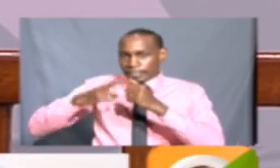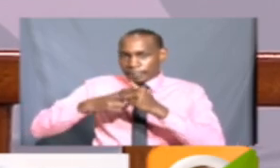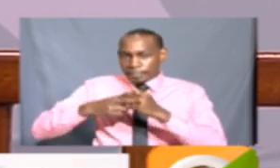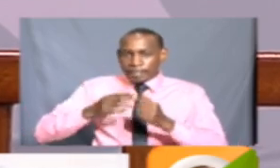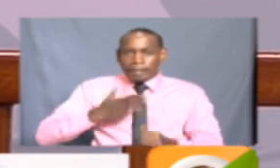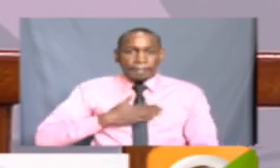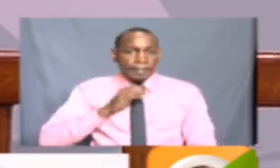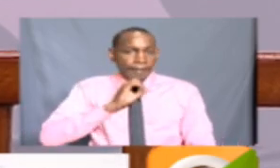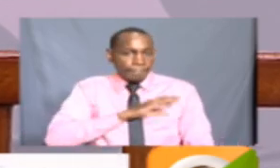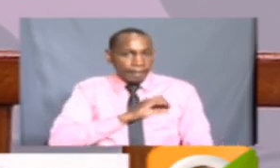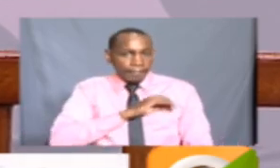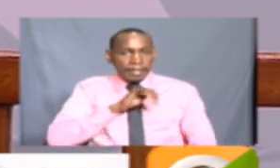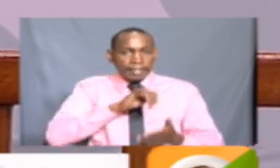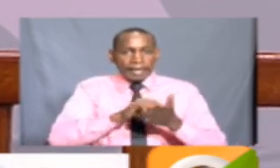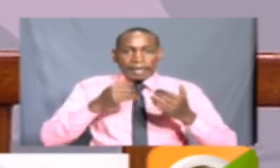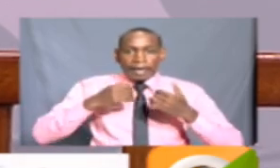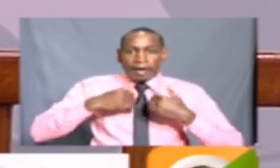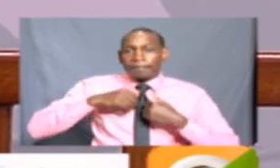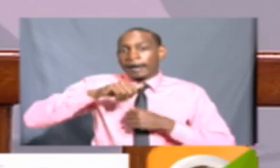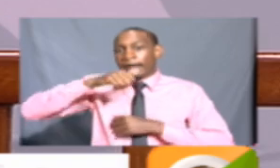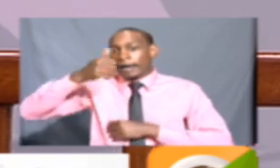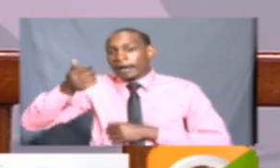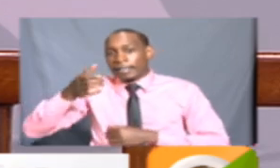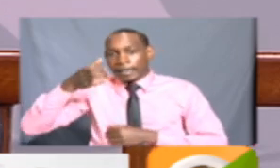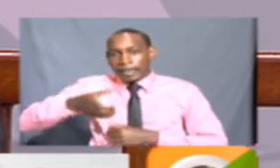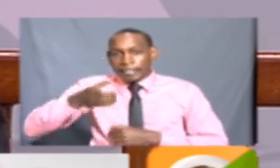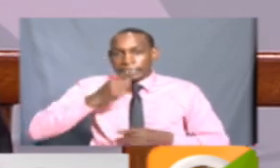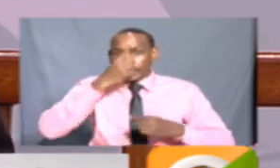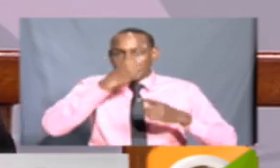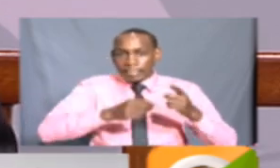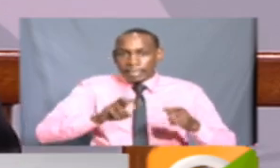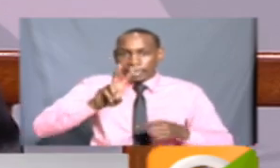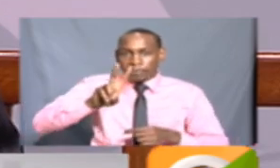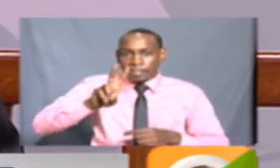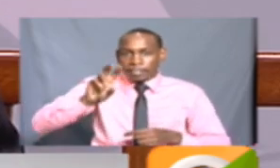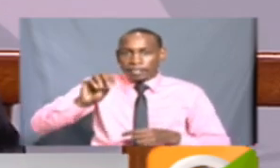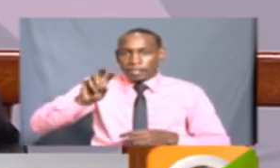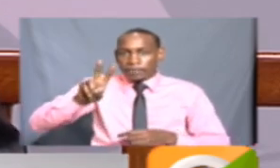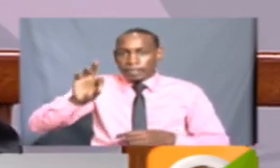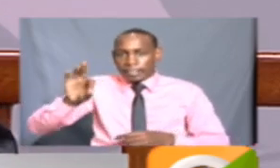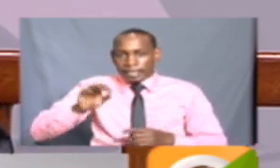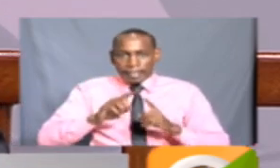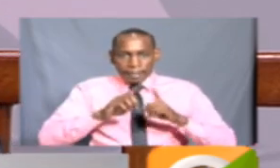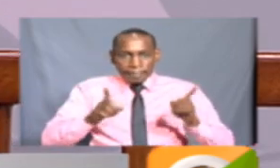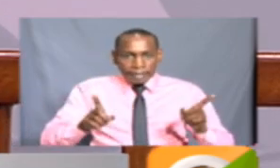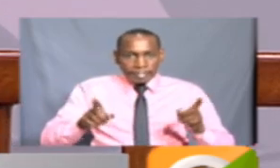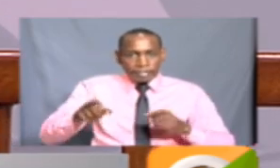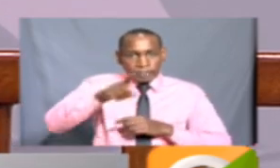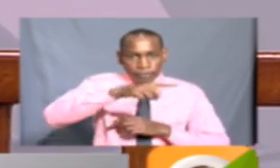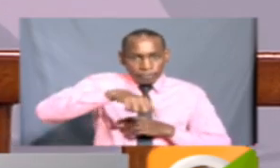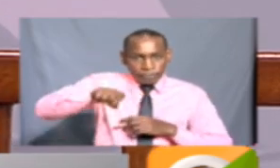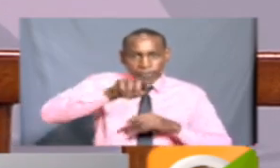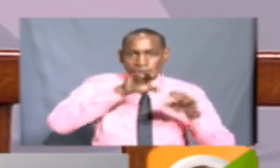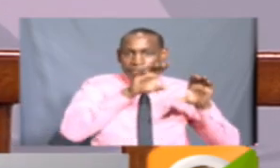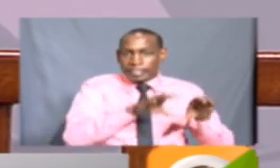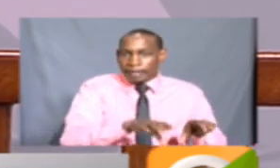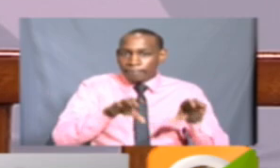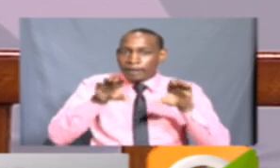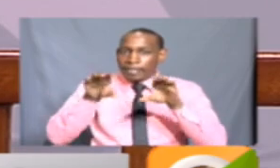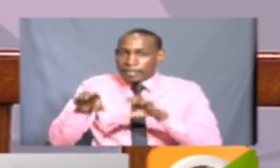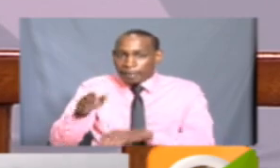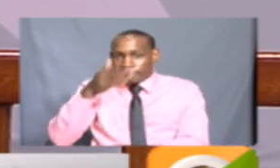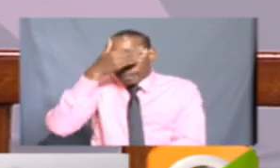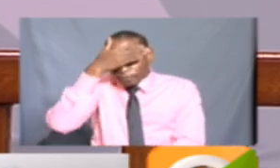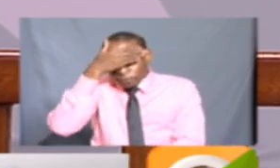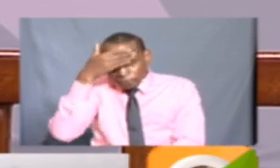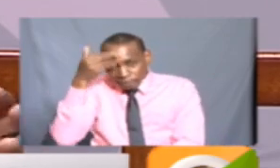fear that we'll have yet another handshake in the year 2023. But because we suffer selective